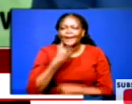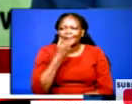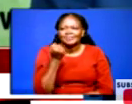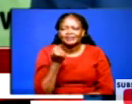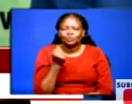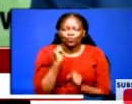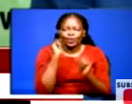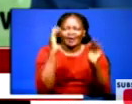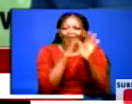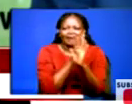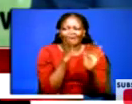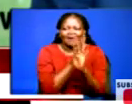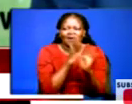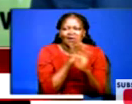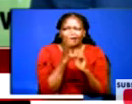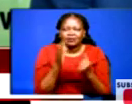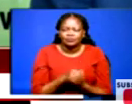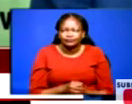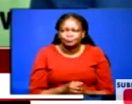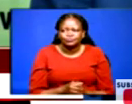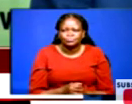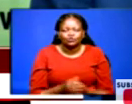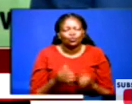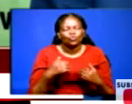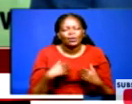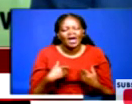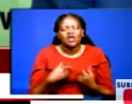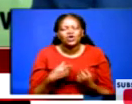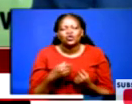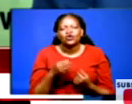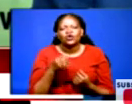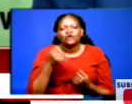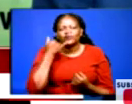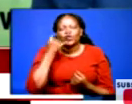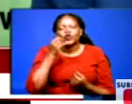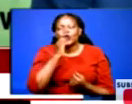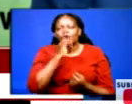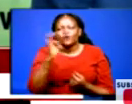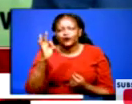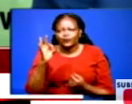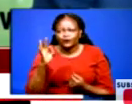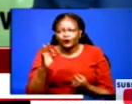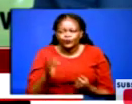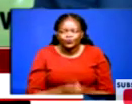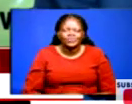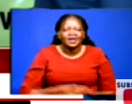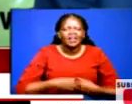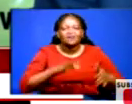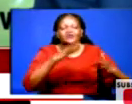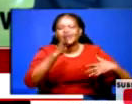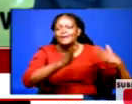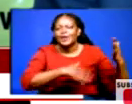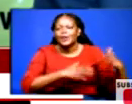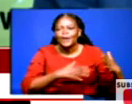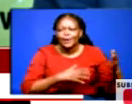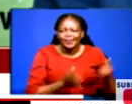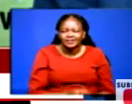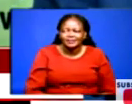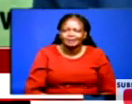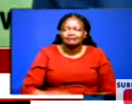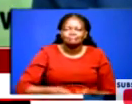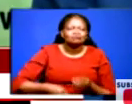hiding. We had to put off our phones, leave them in Bomas, send away